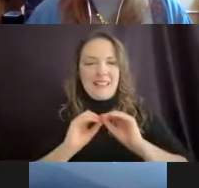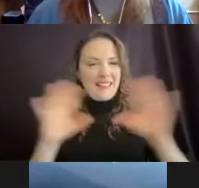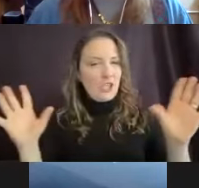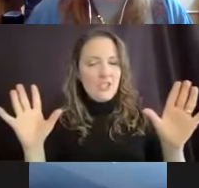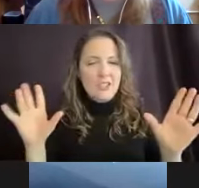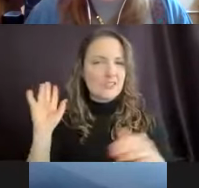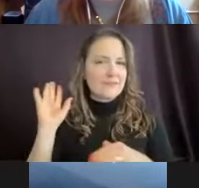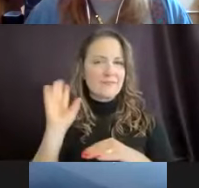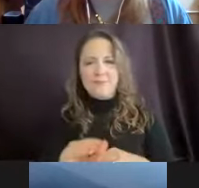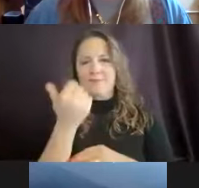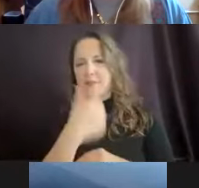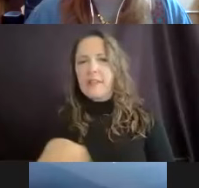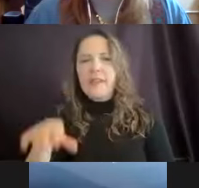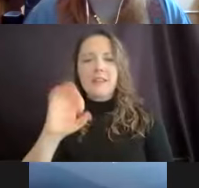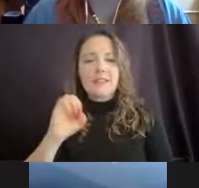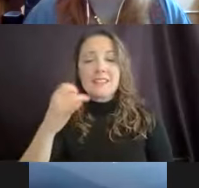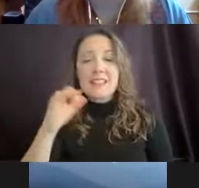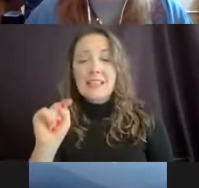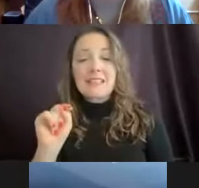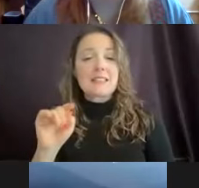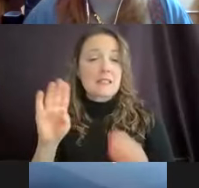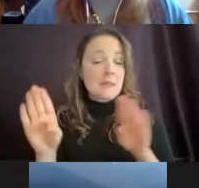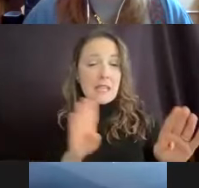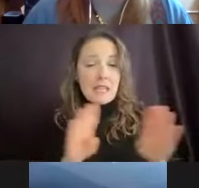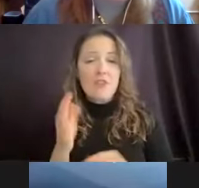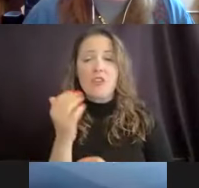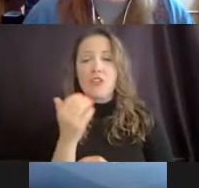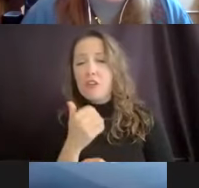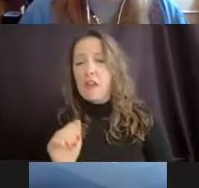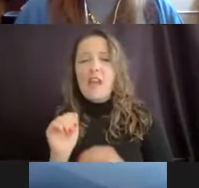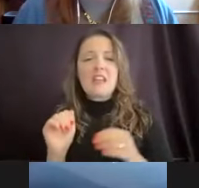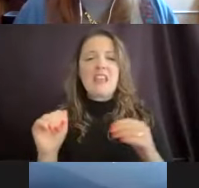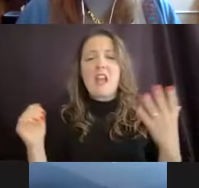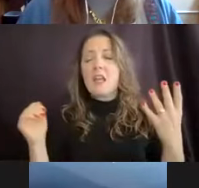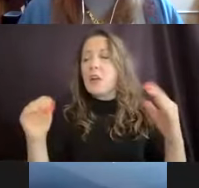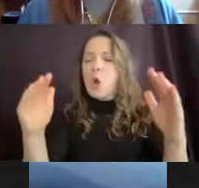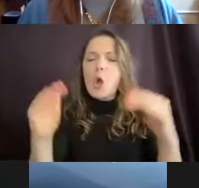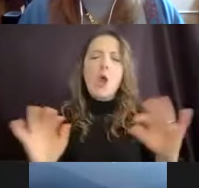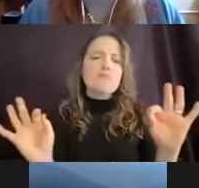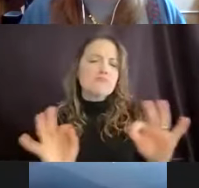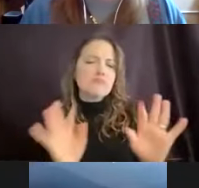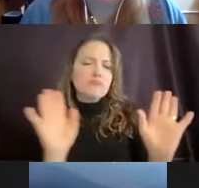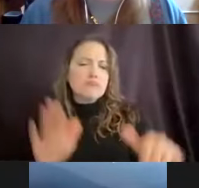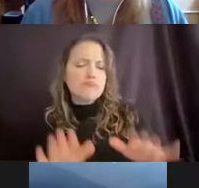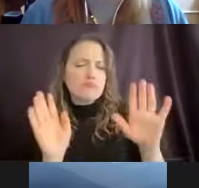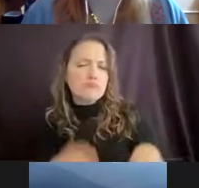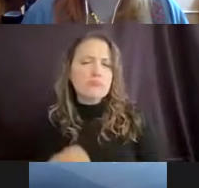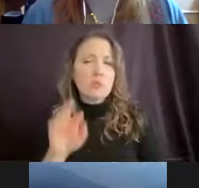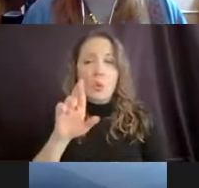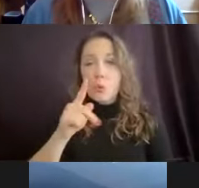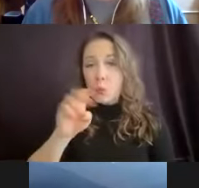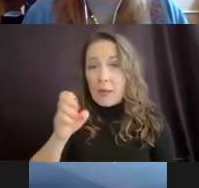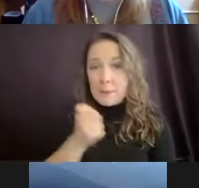of sexist behavior or norms, any minimization or rape jokes. I think